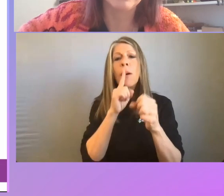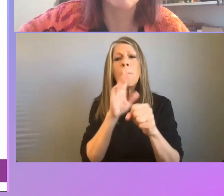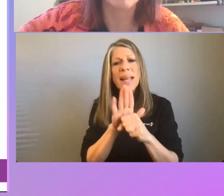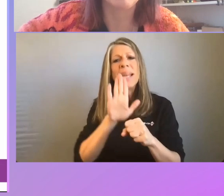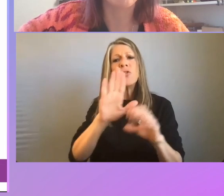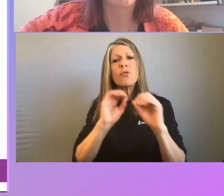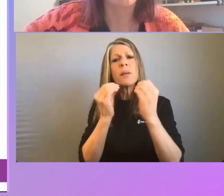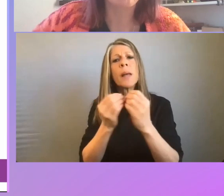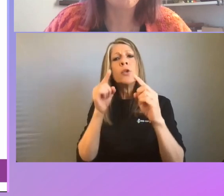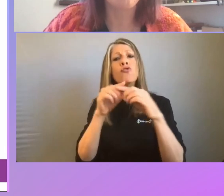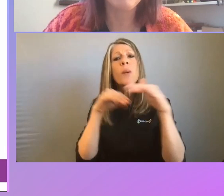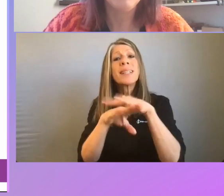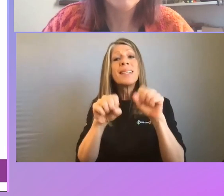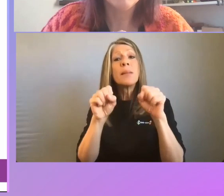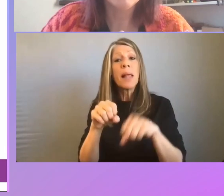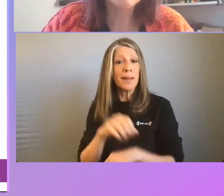to accessibility.